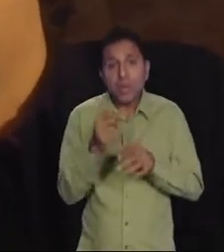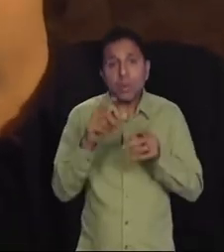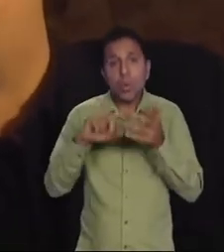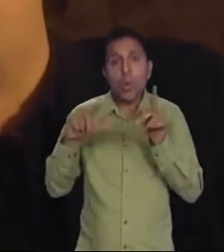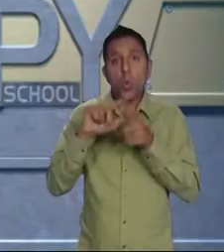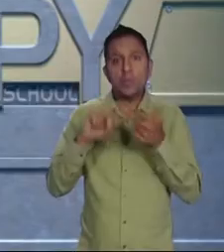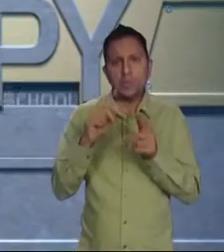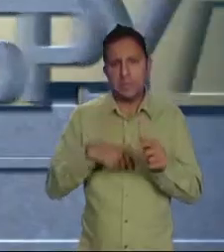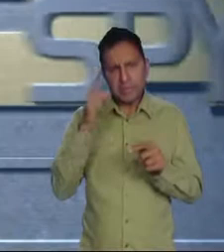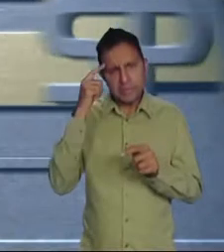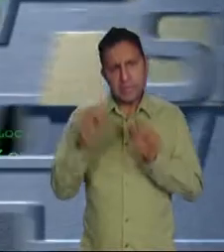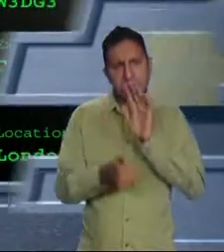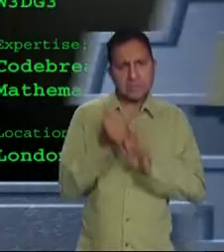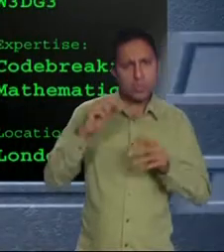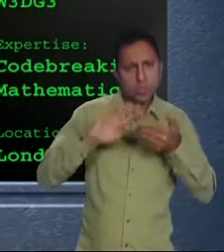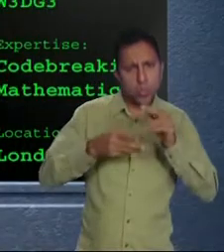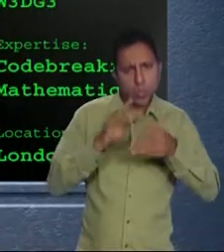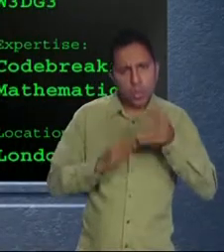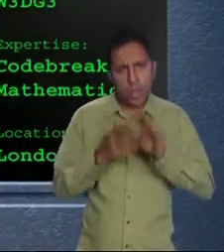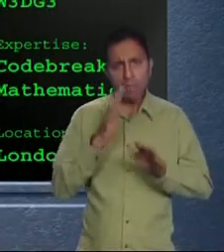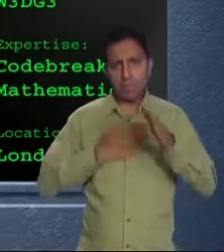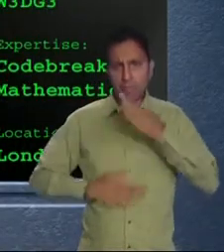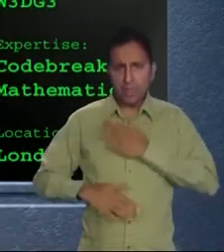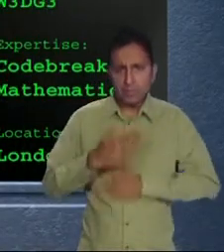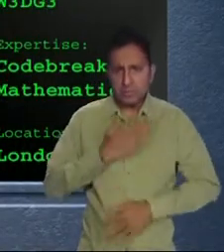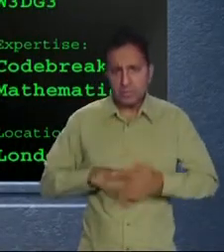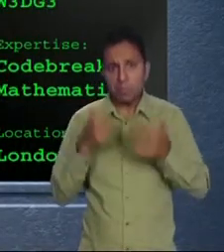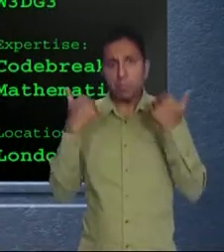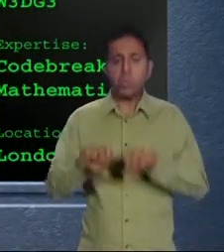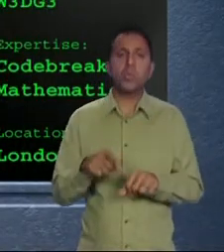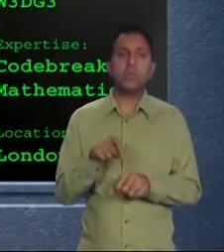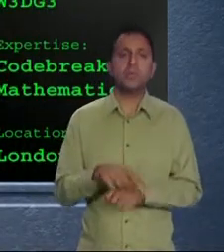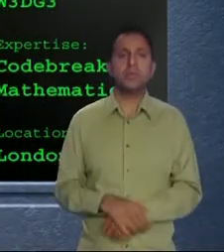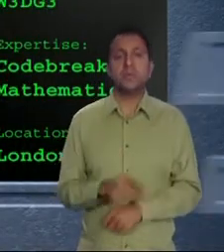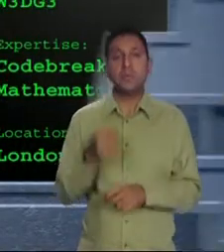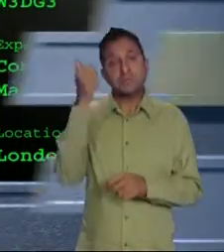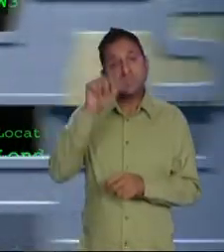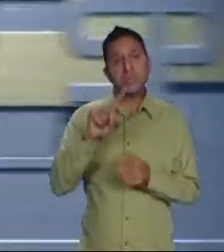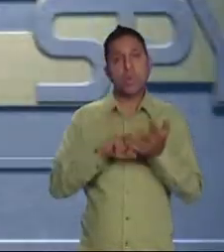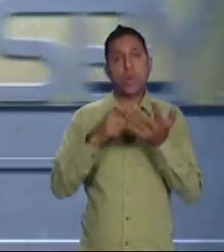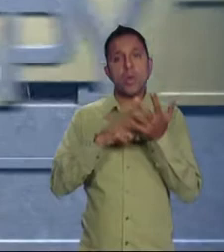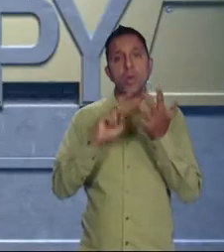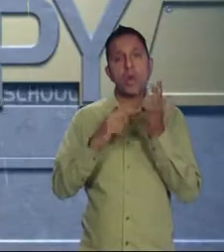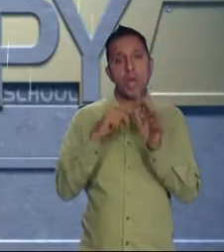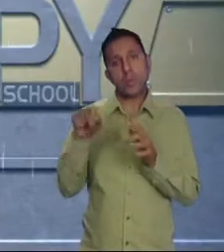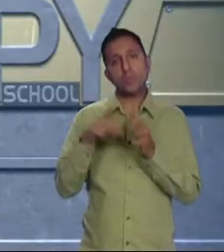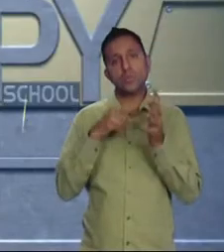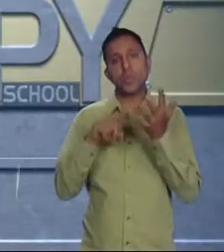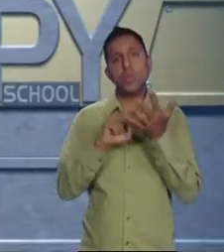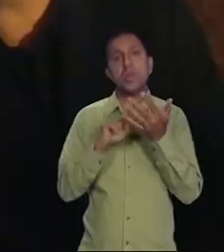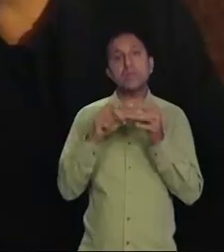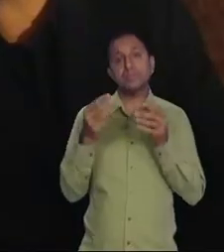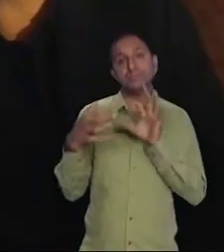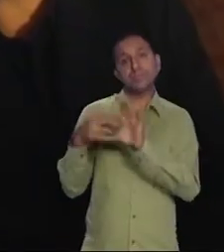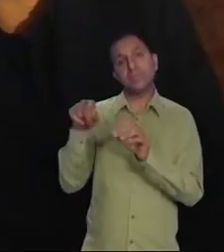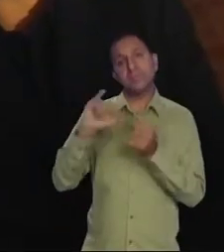big breakthrough. The expert I'm putting Lorna and Julian in touch with is Simon Singh, a world-leading authority on code breaking. He